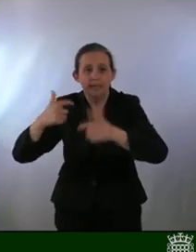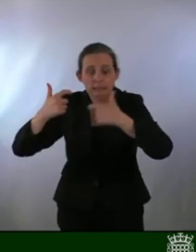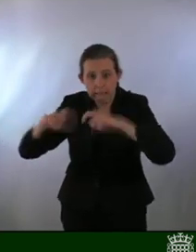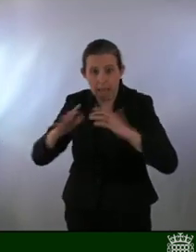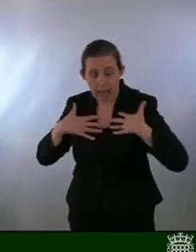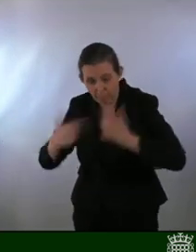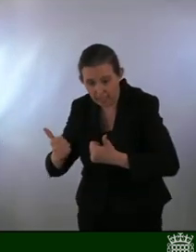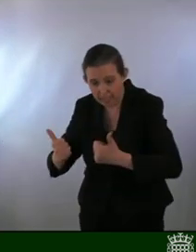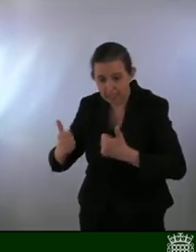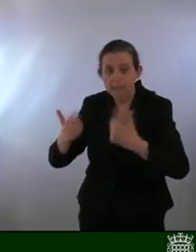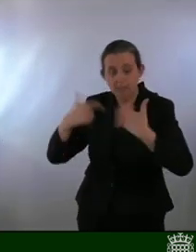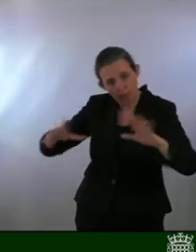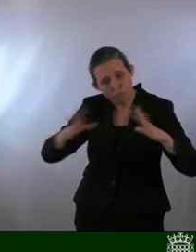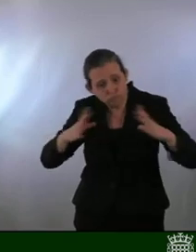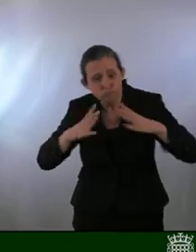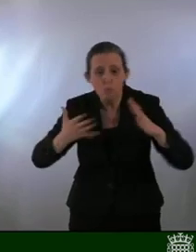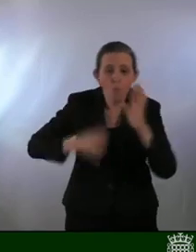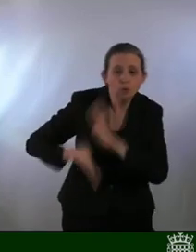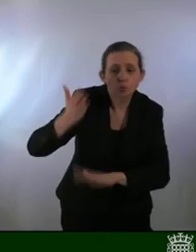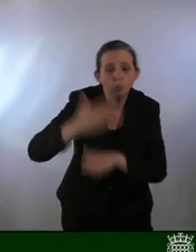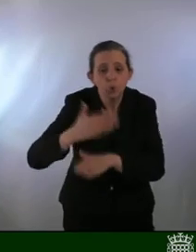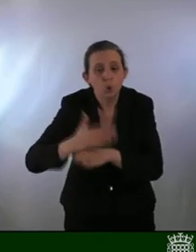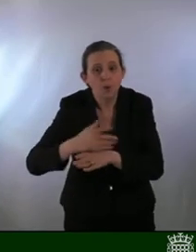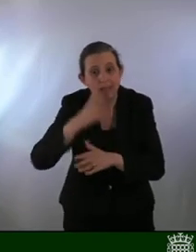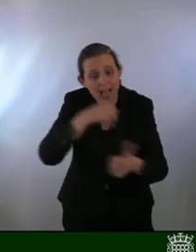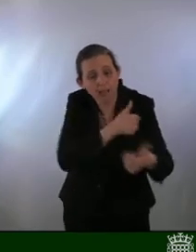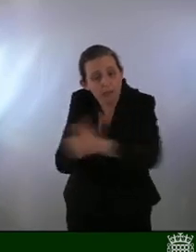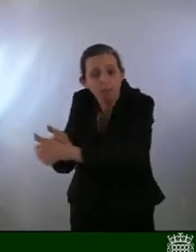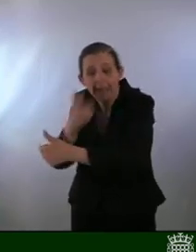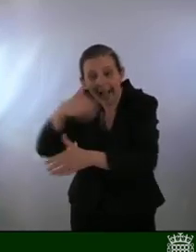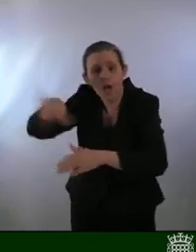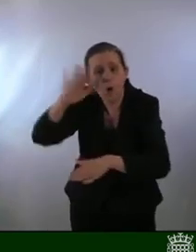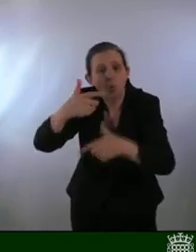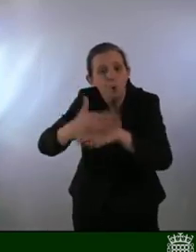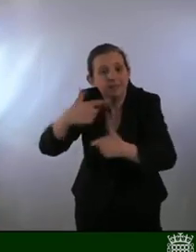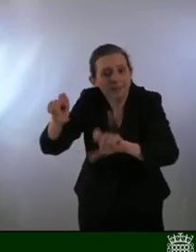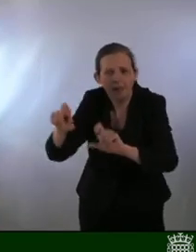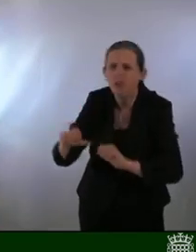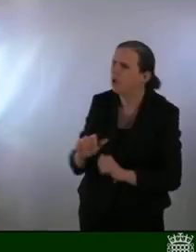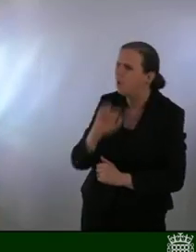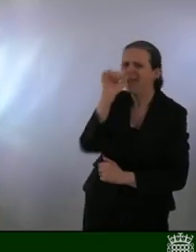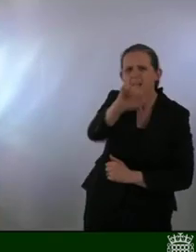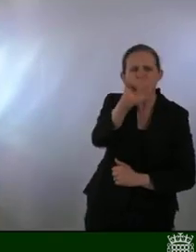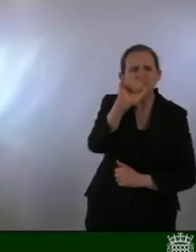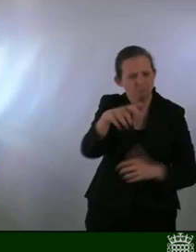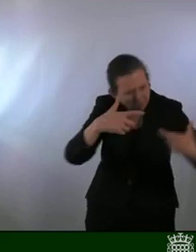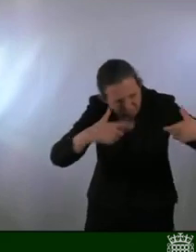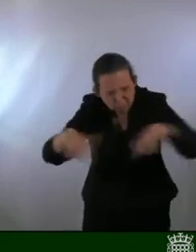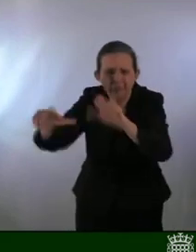still willing to go to work, that the government is supportive of them doing so. Yes, the shielding